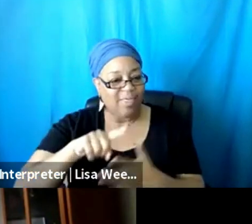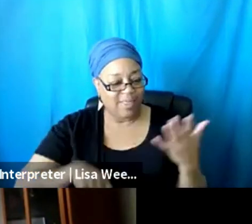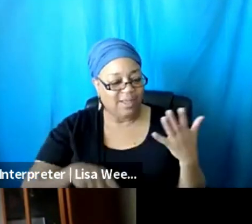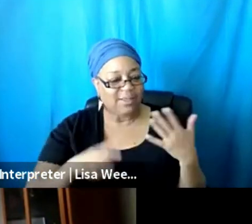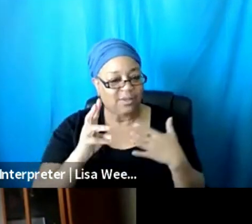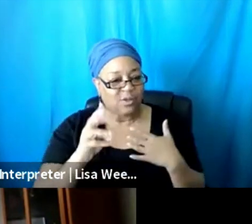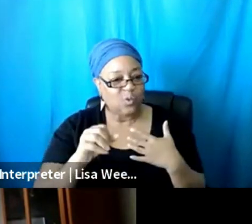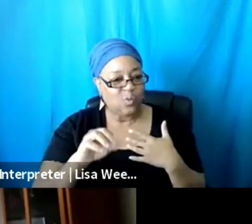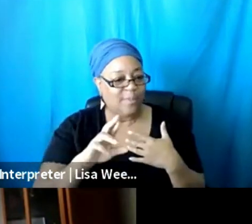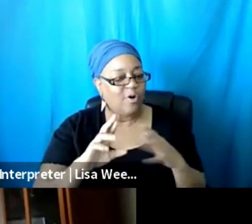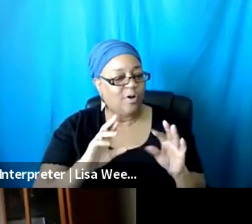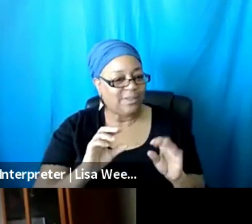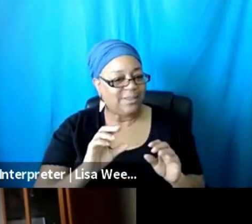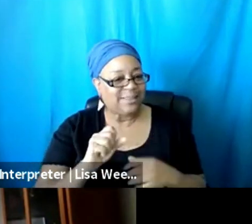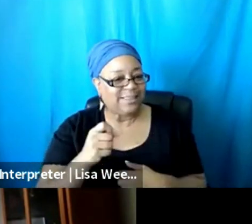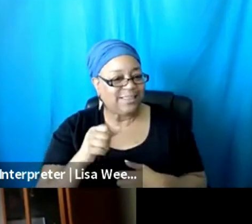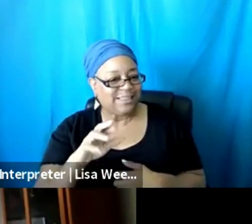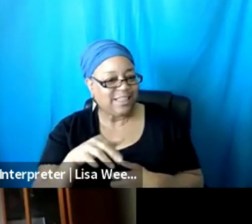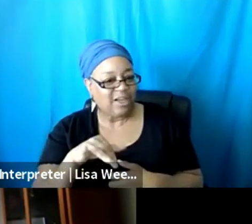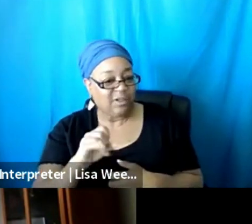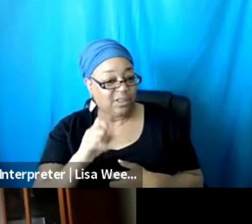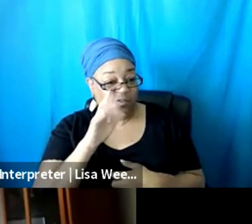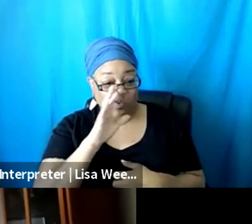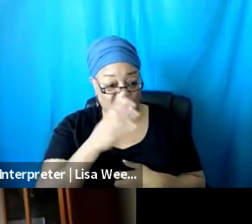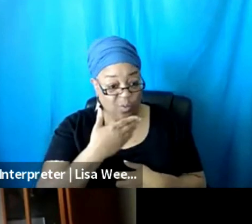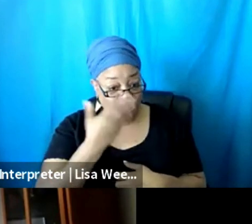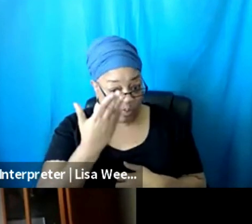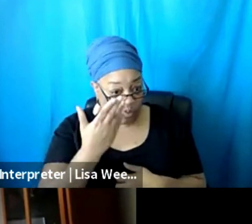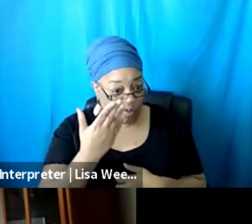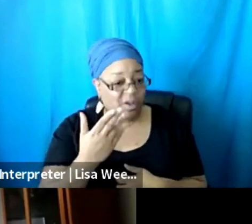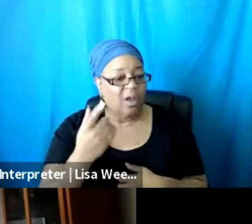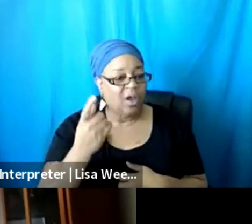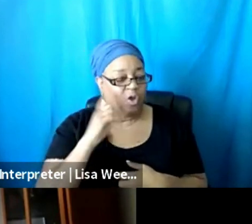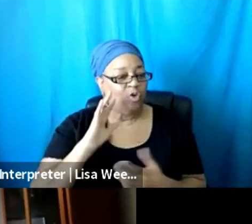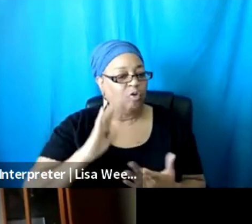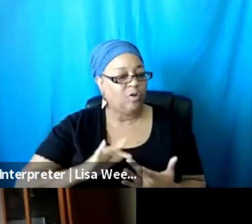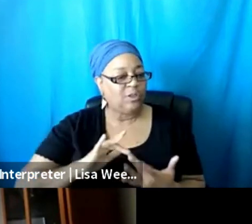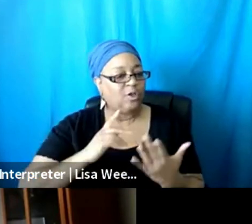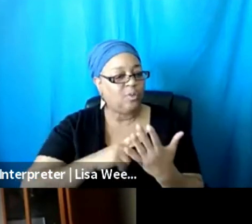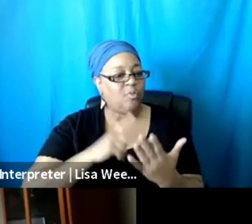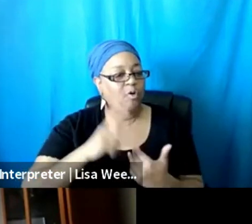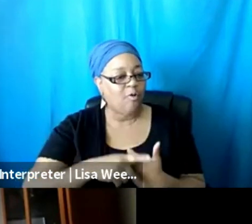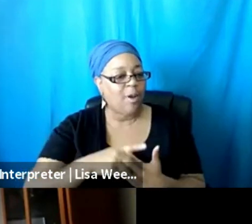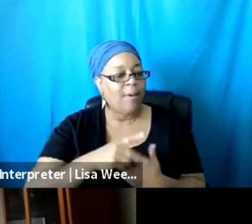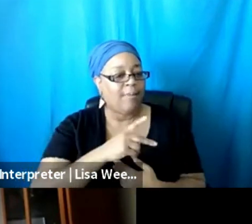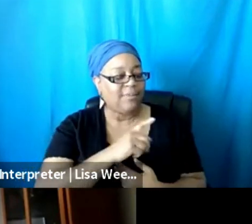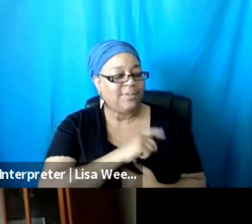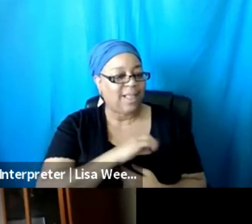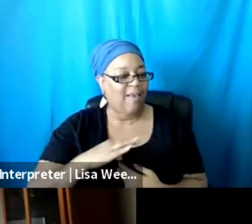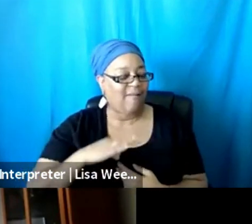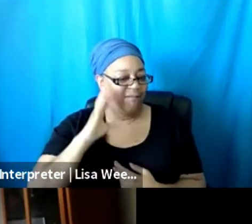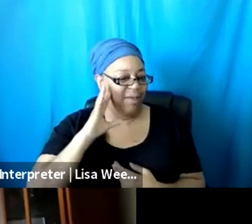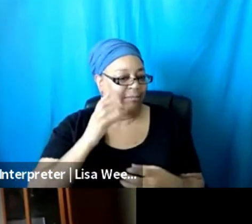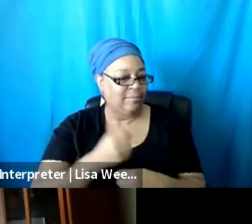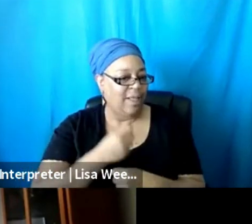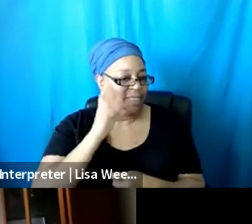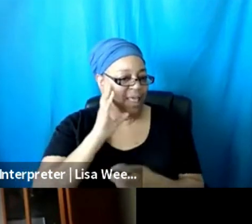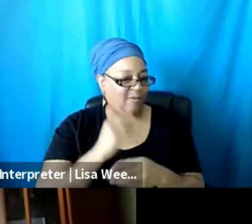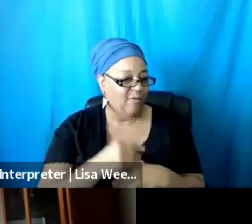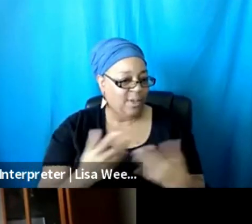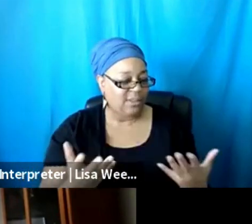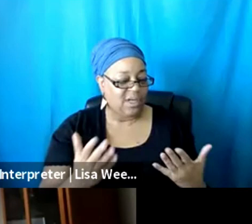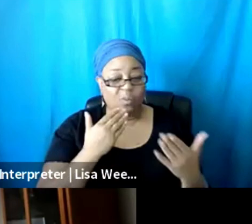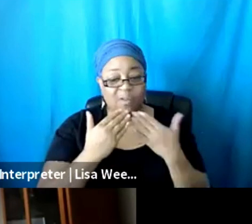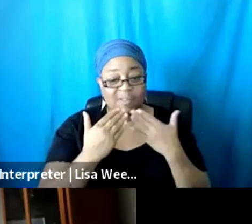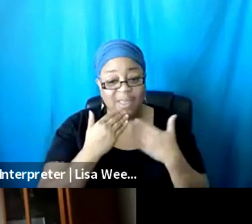So if you don't find it there, you can certainly reach out to the program personnel and get that information as well. I want to thank all three speakers.